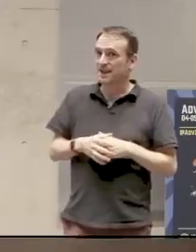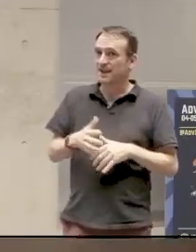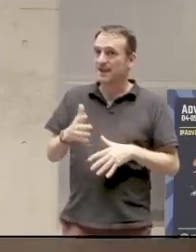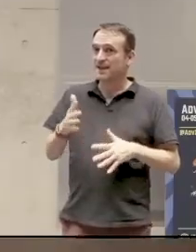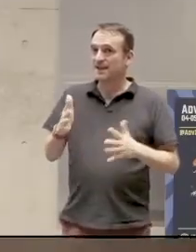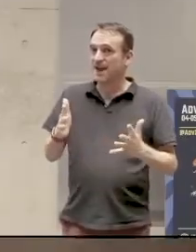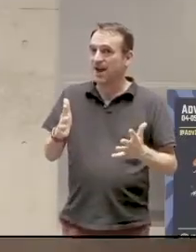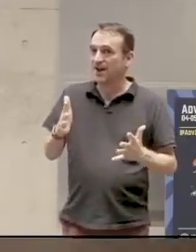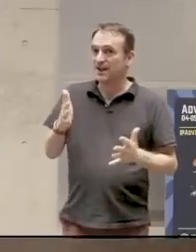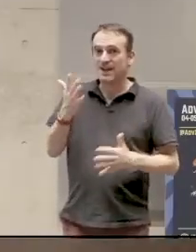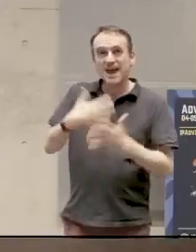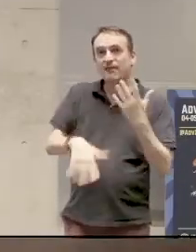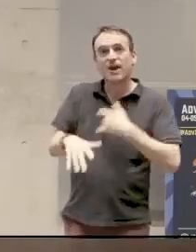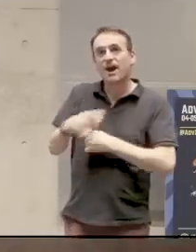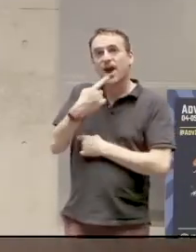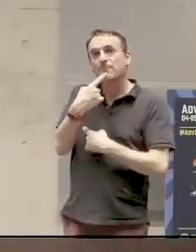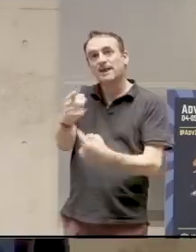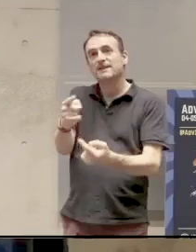this question.